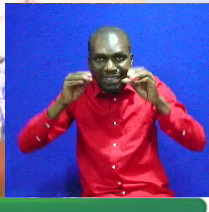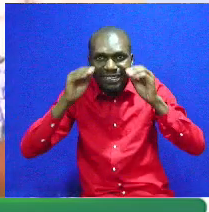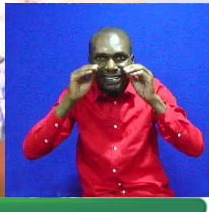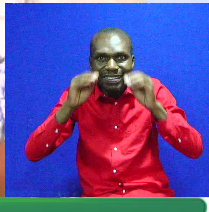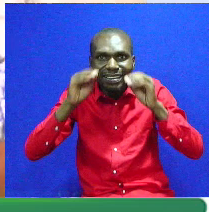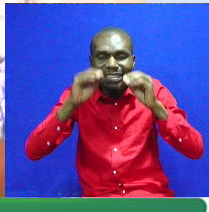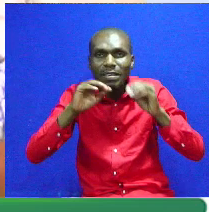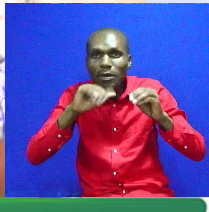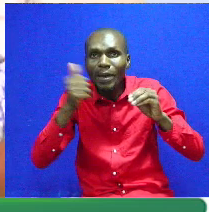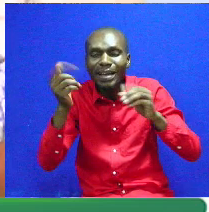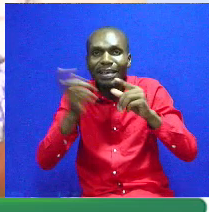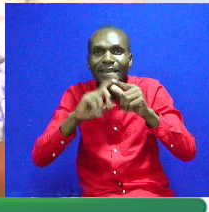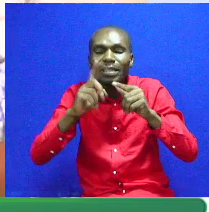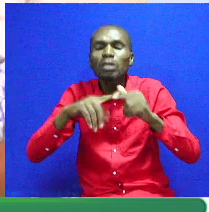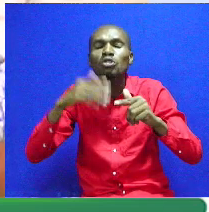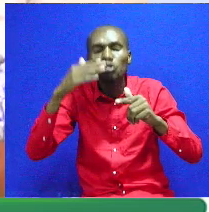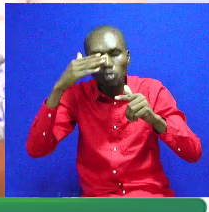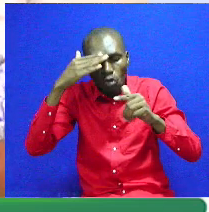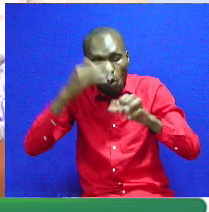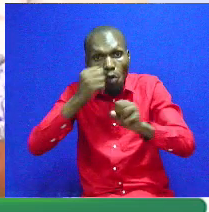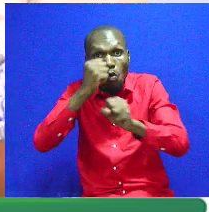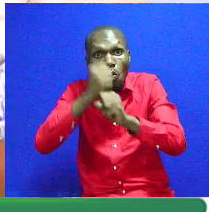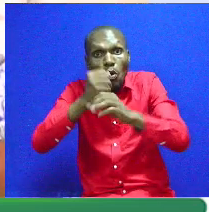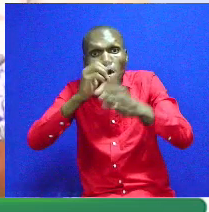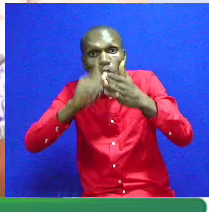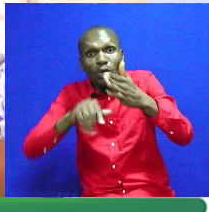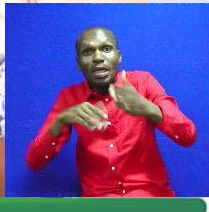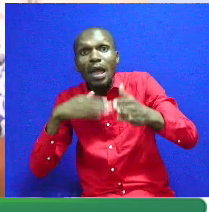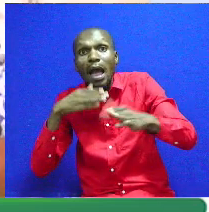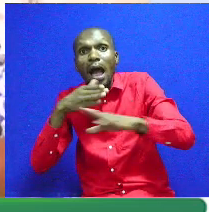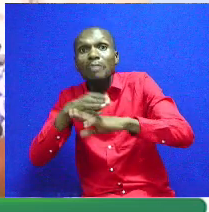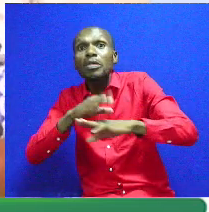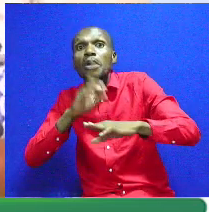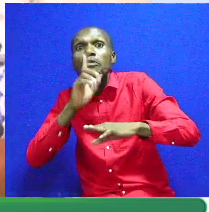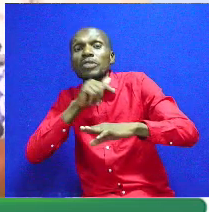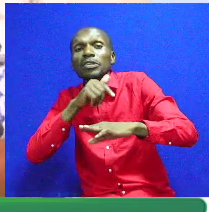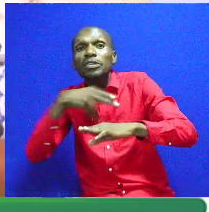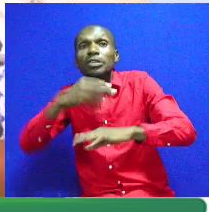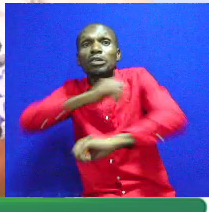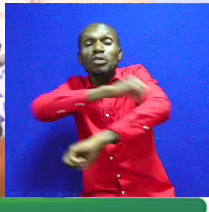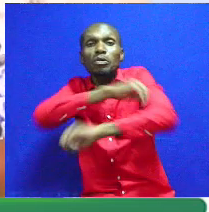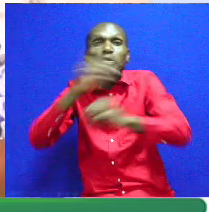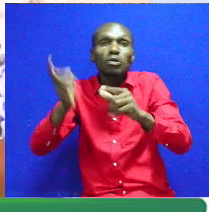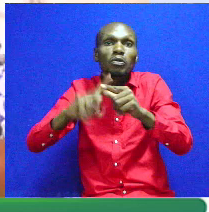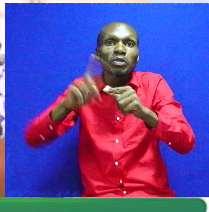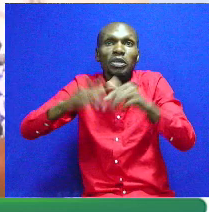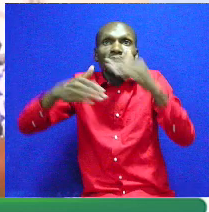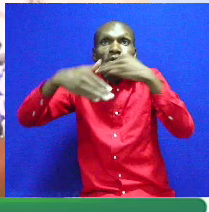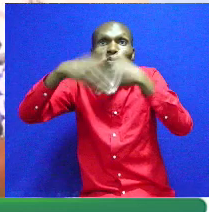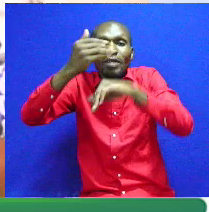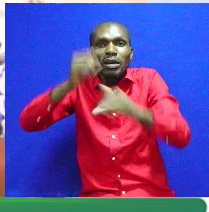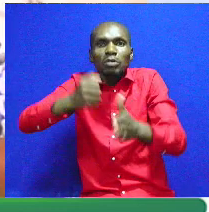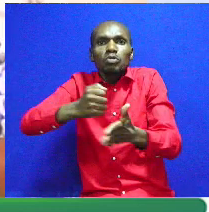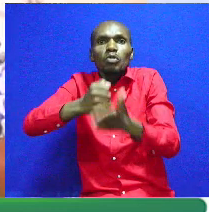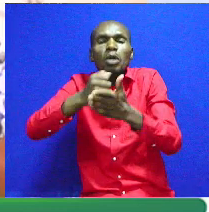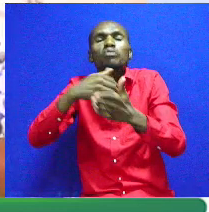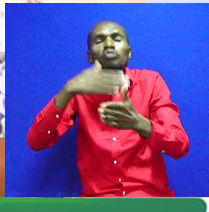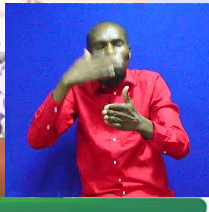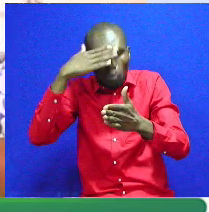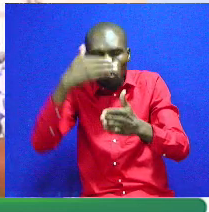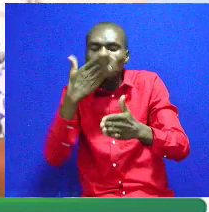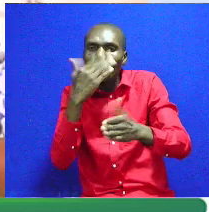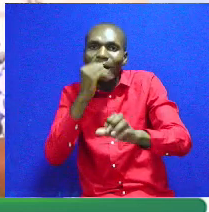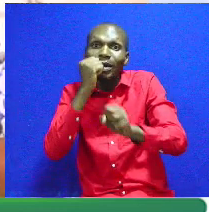ilio kumanyabu na ningikiriba mwento kora ekero baku secondary wase wa Sasechi University ilio kubakonya na kumanyaninki baga